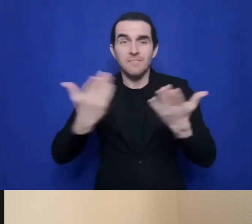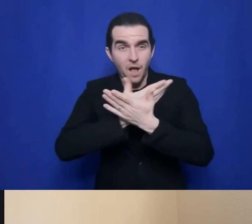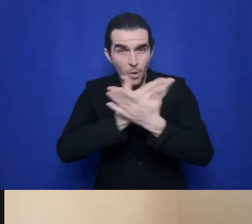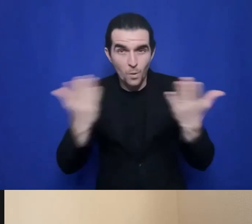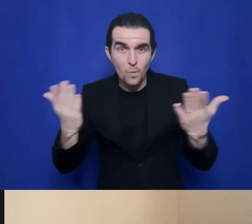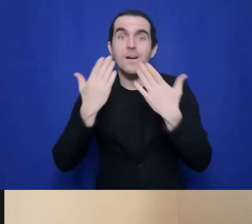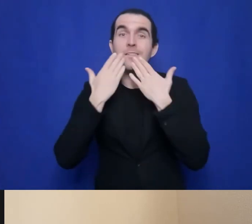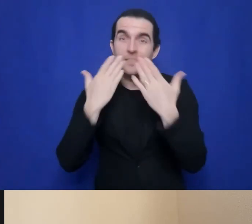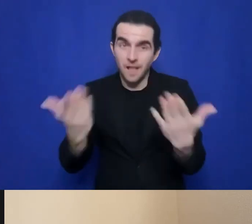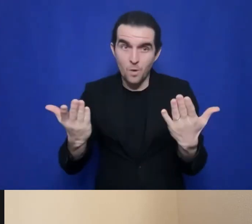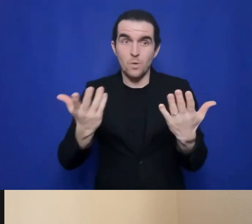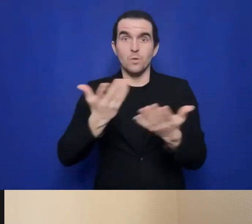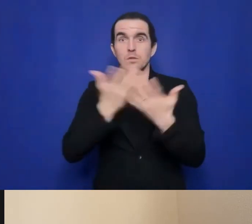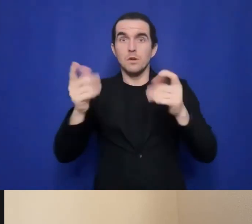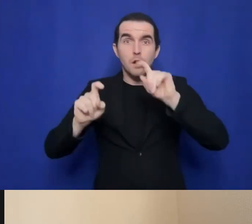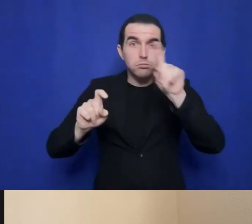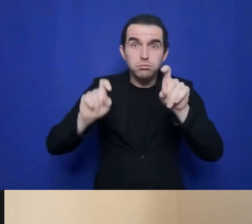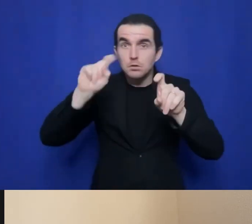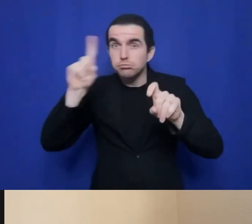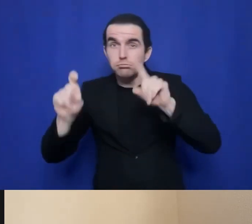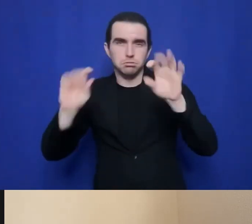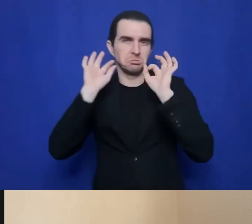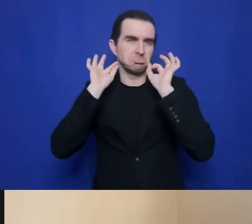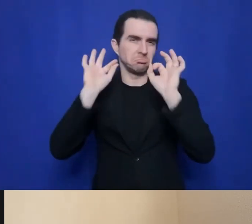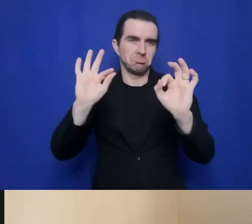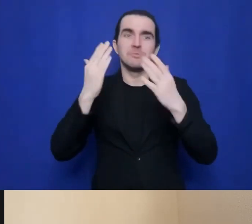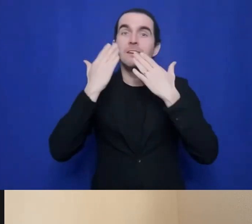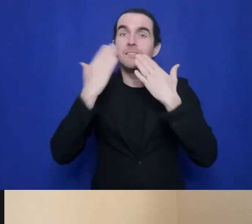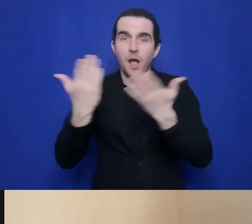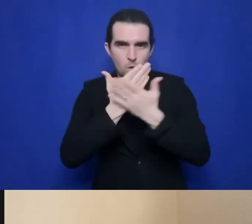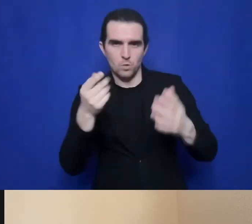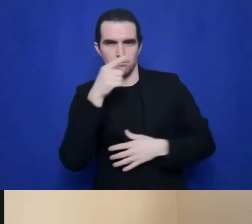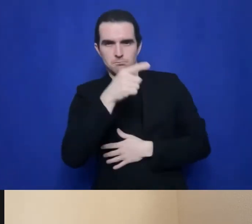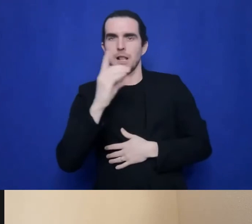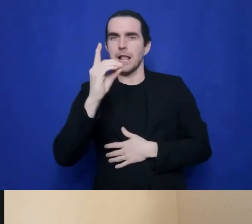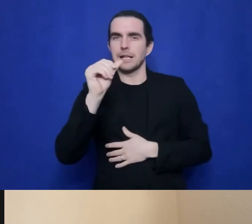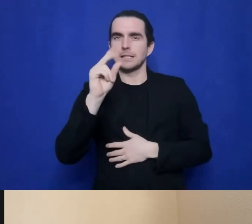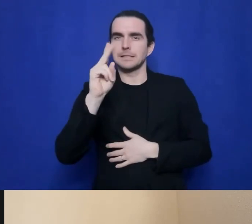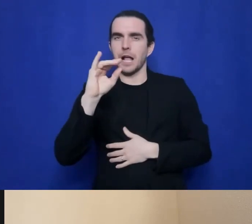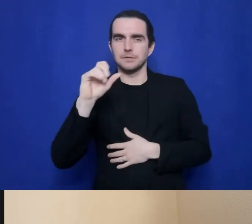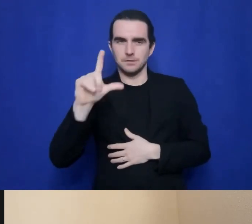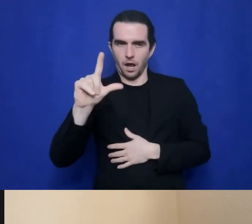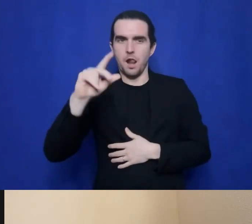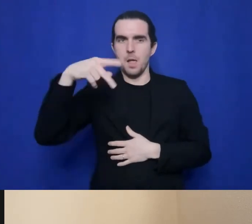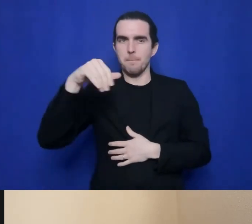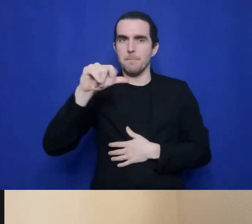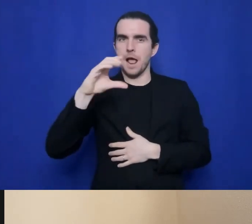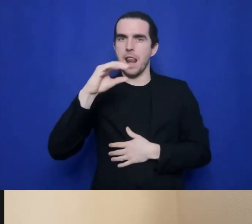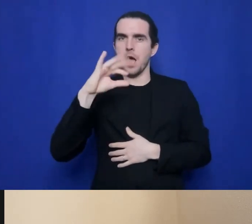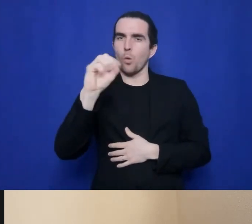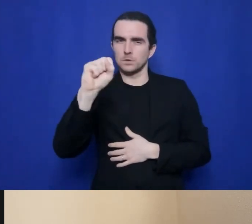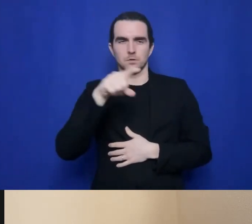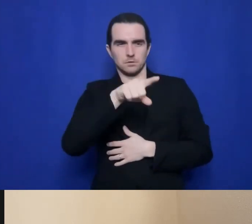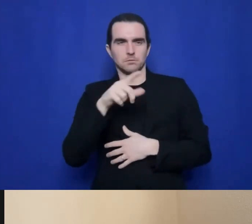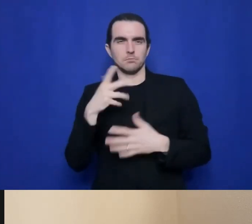great moderator, and to all of you, thank you so much. And please stay, because we will have our